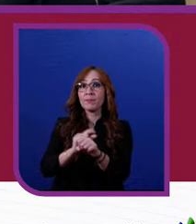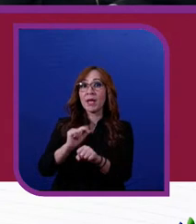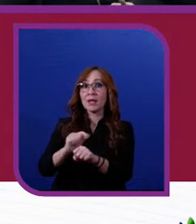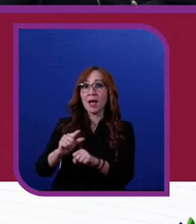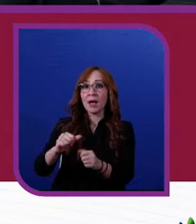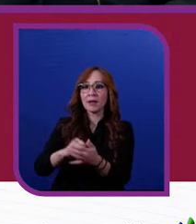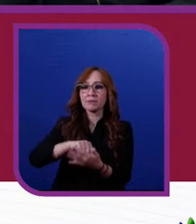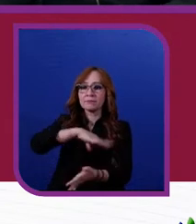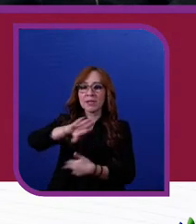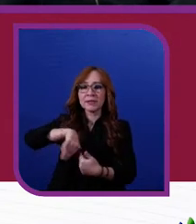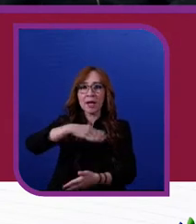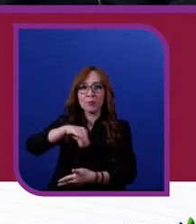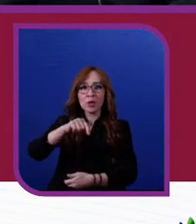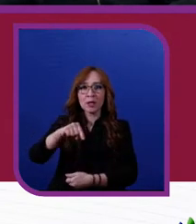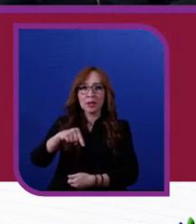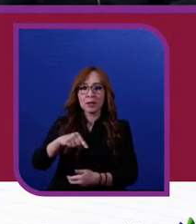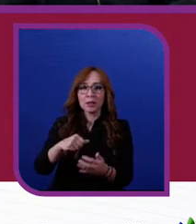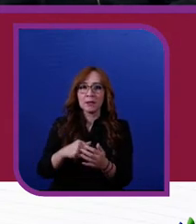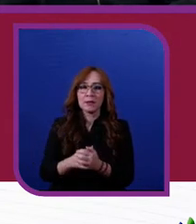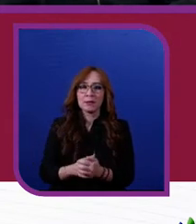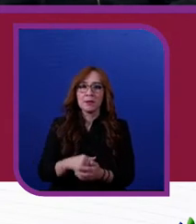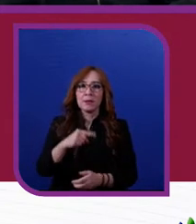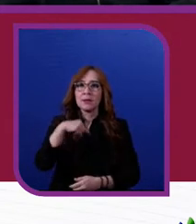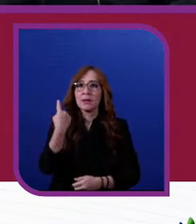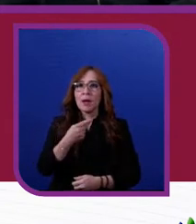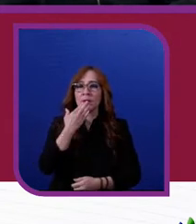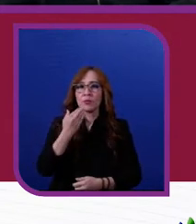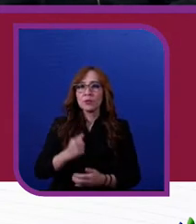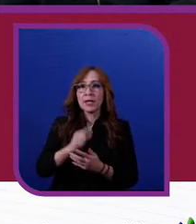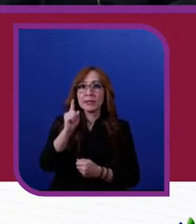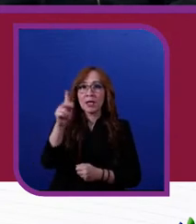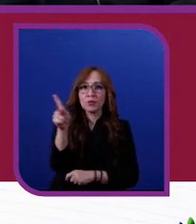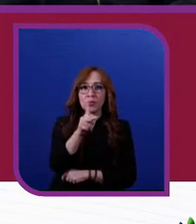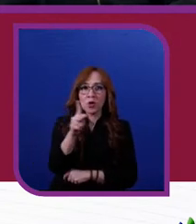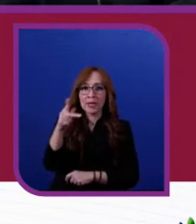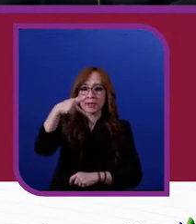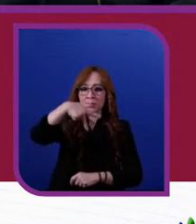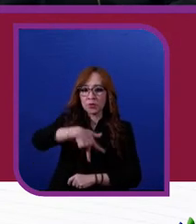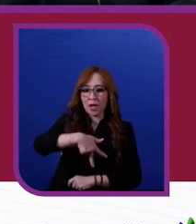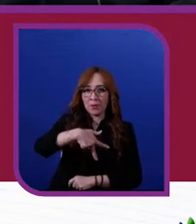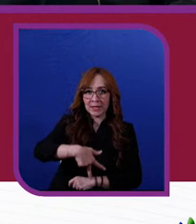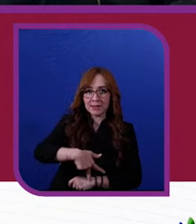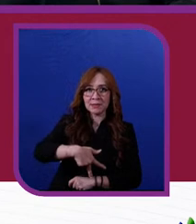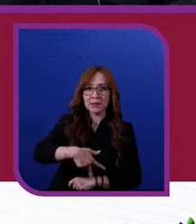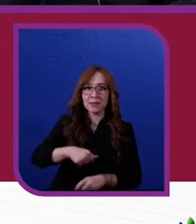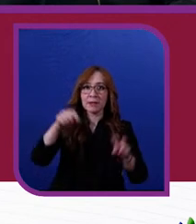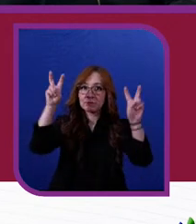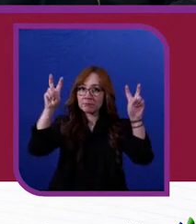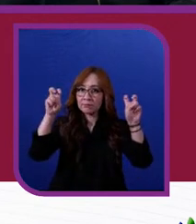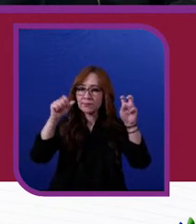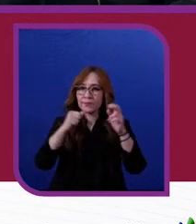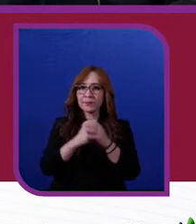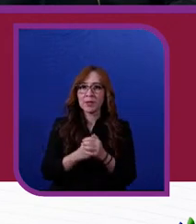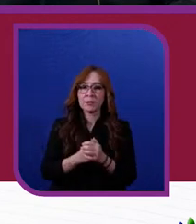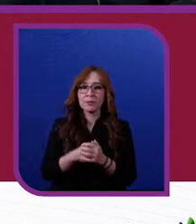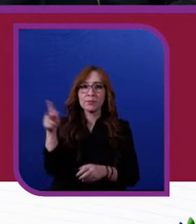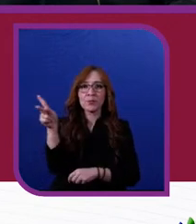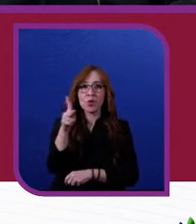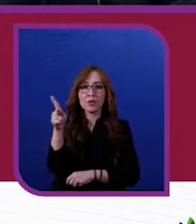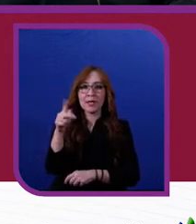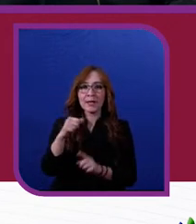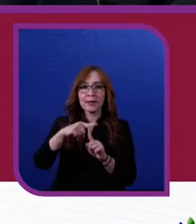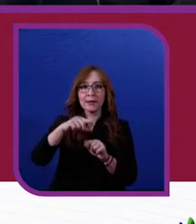prod check in Sulawesi we could trans-sulawesi bibir